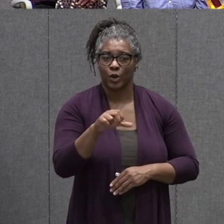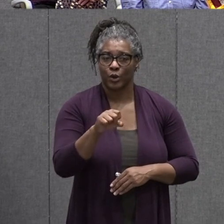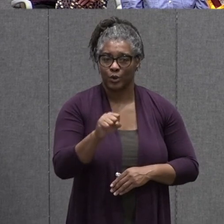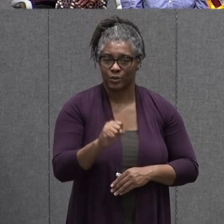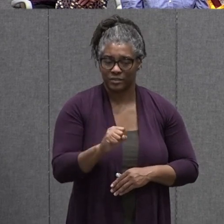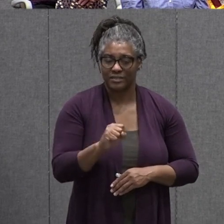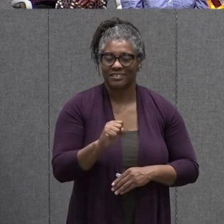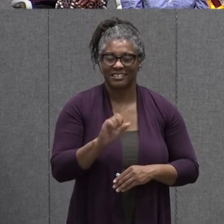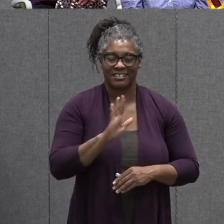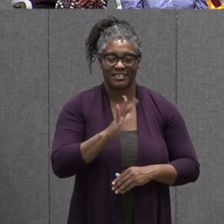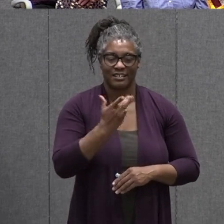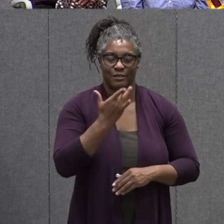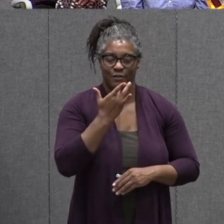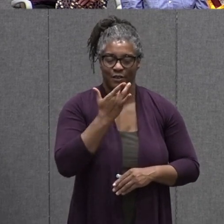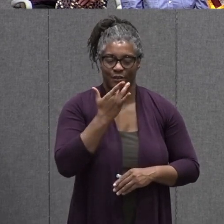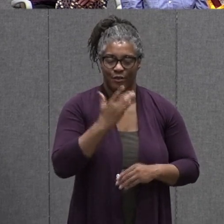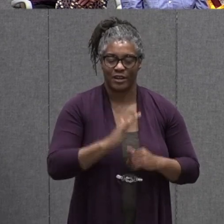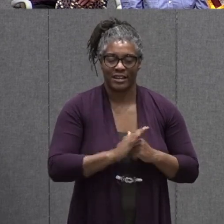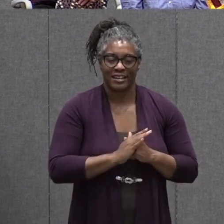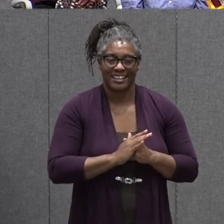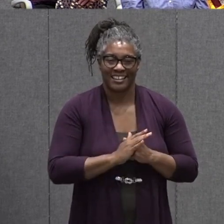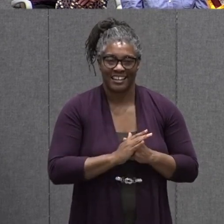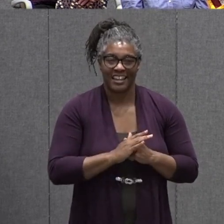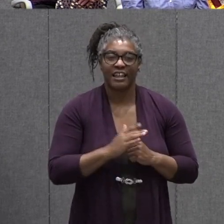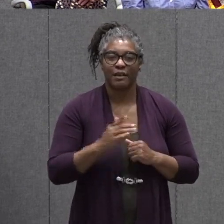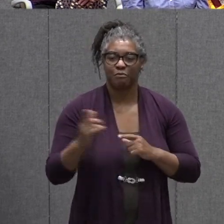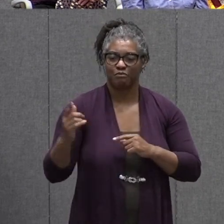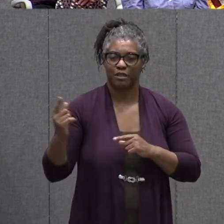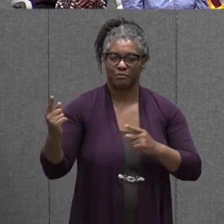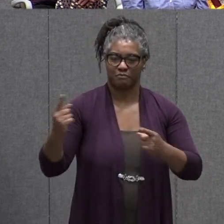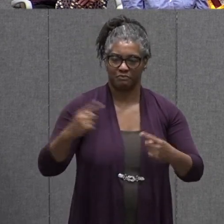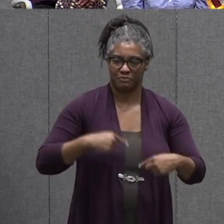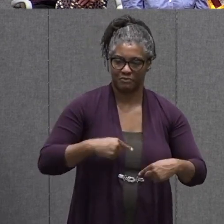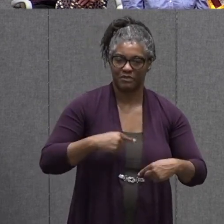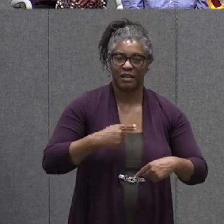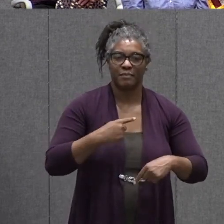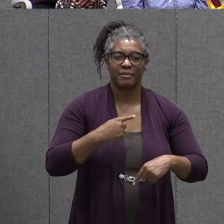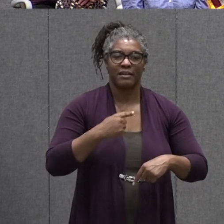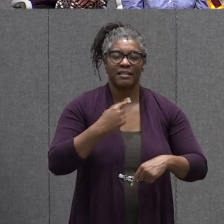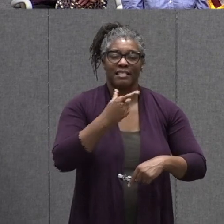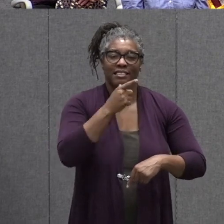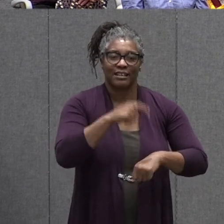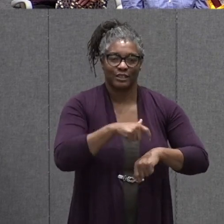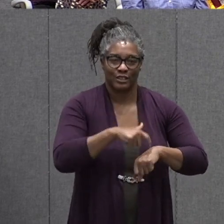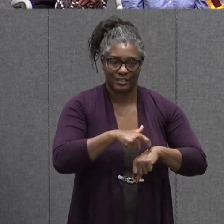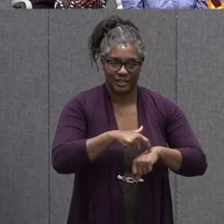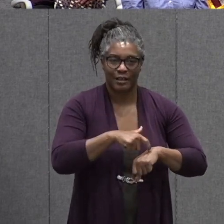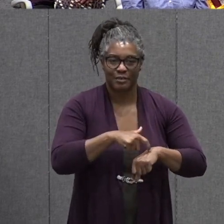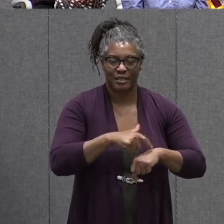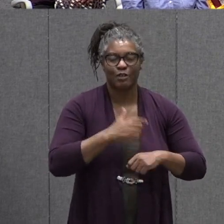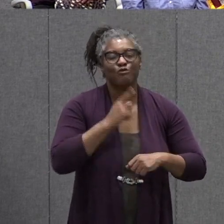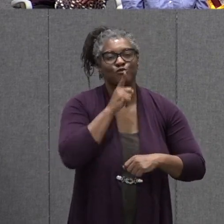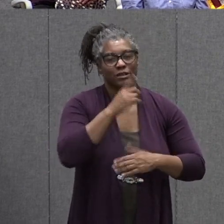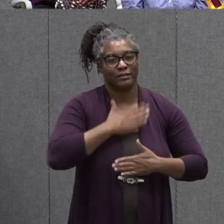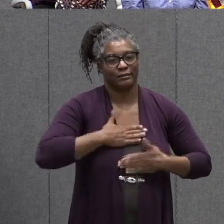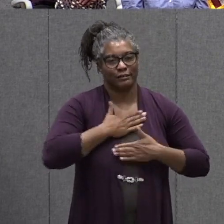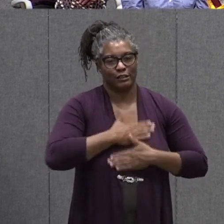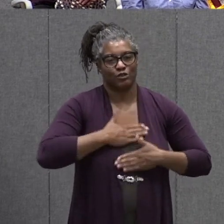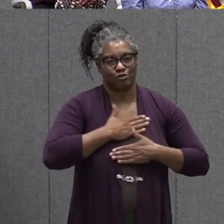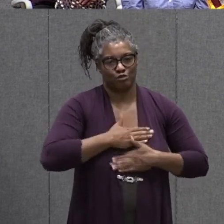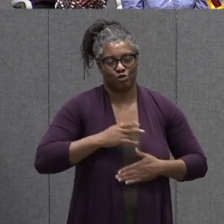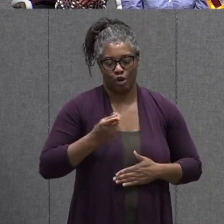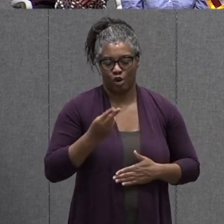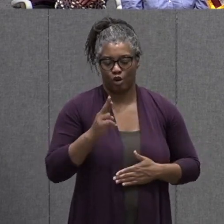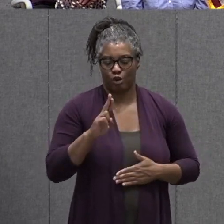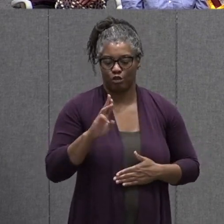recess, and they would play, and they love doing the drum roll. It's a lot of fun. So the drum roll can be accomplished on any surface